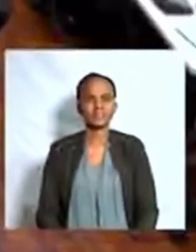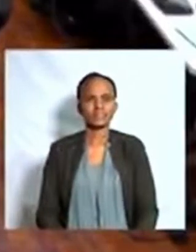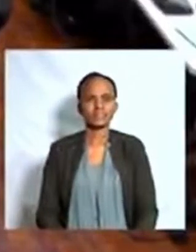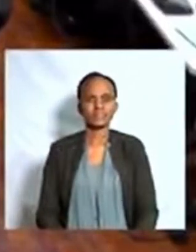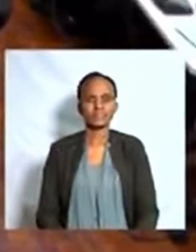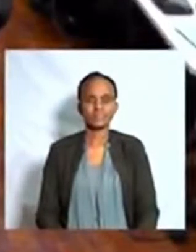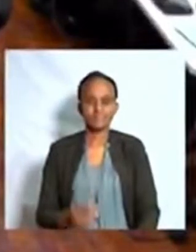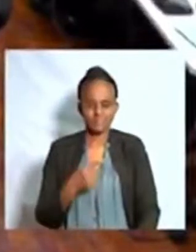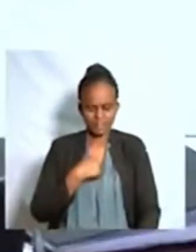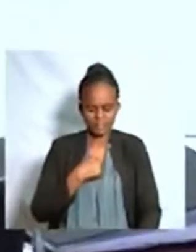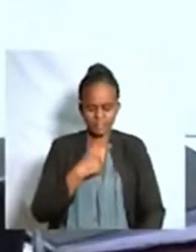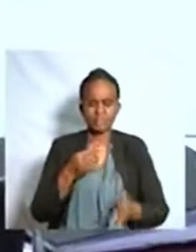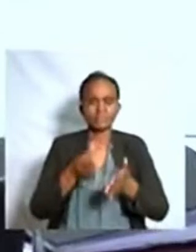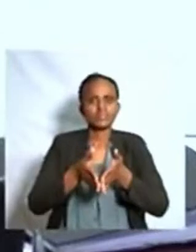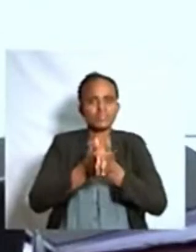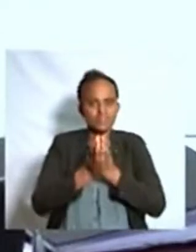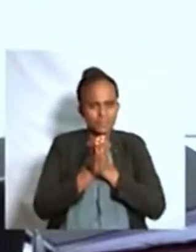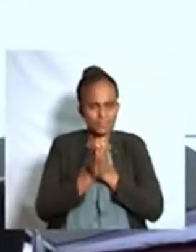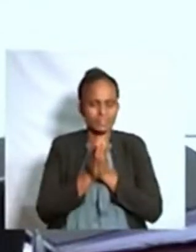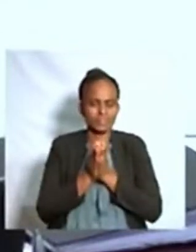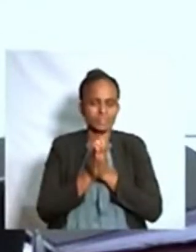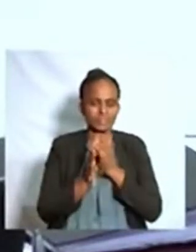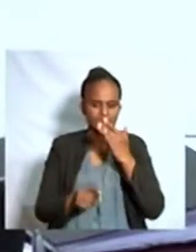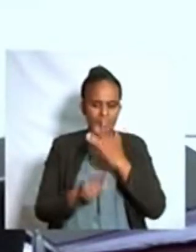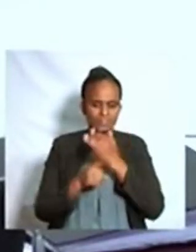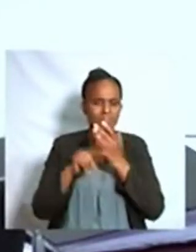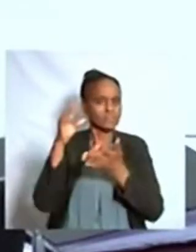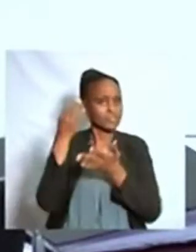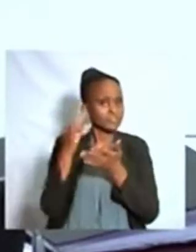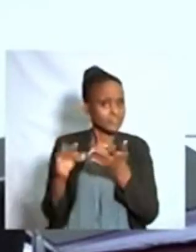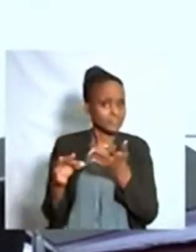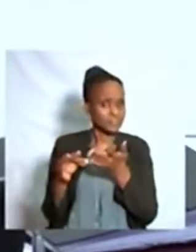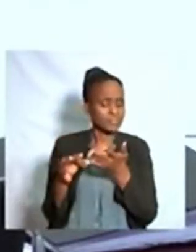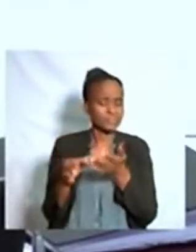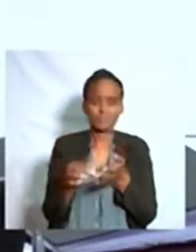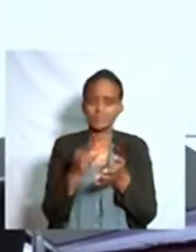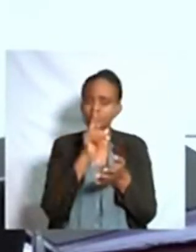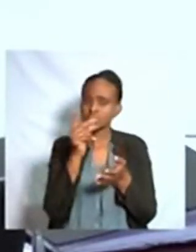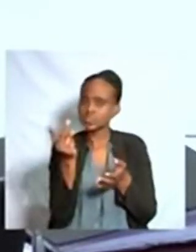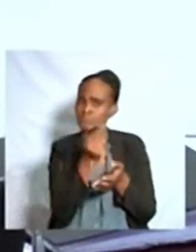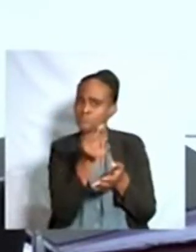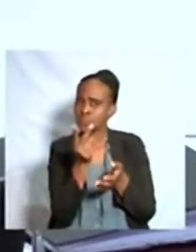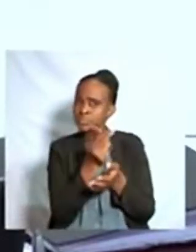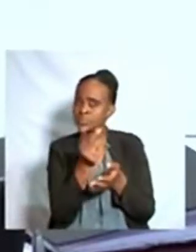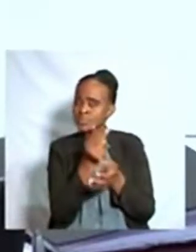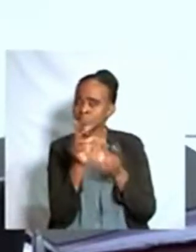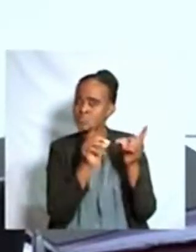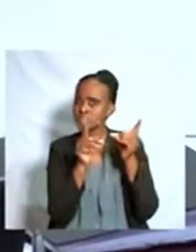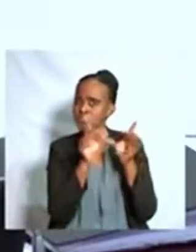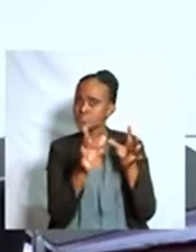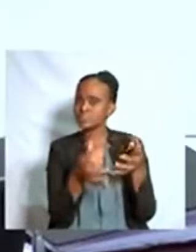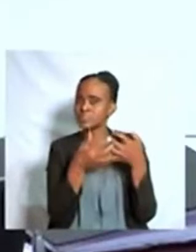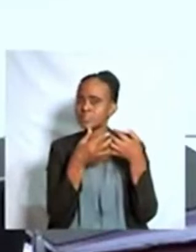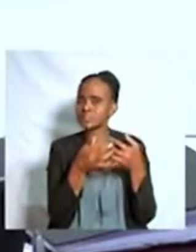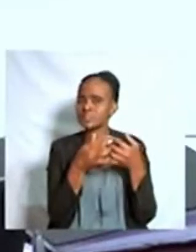let me ask this way, Town Clerk. The two of you, the Director Engineering seemingly